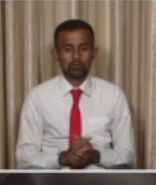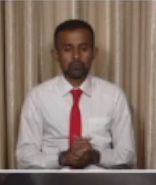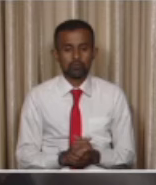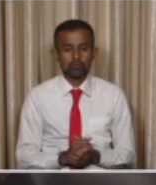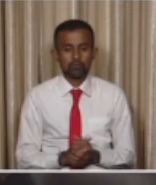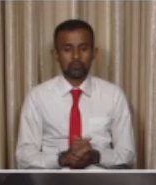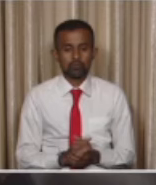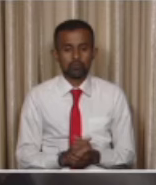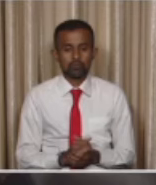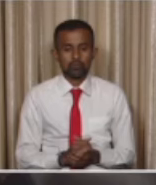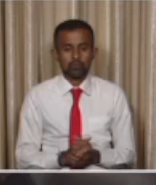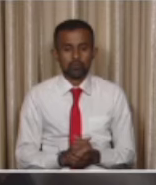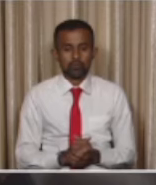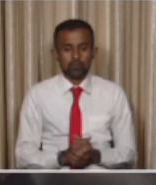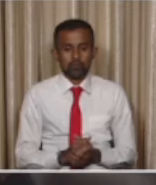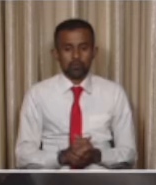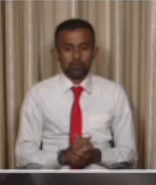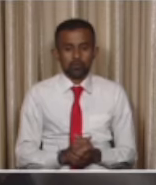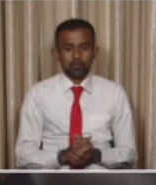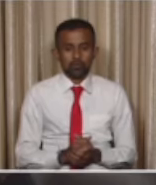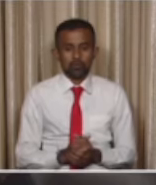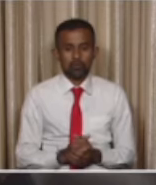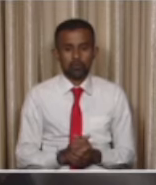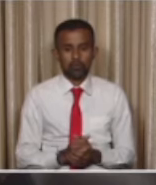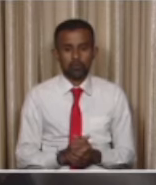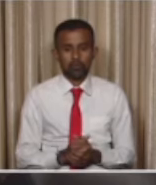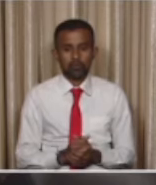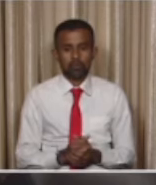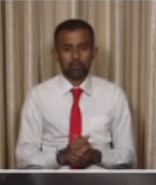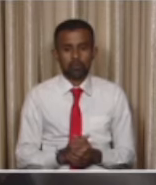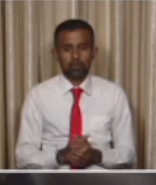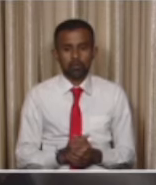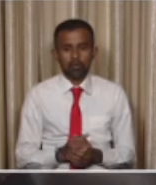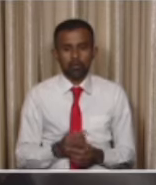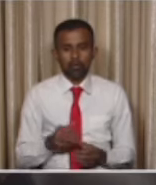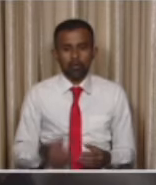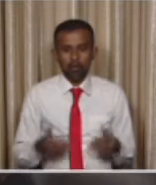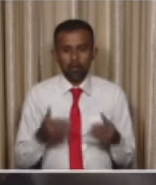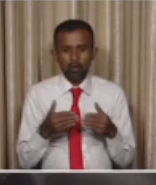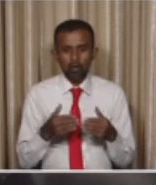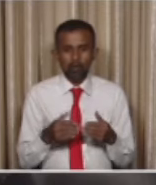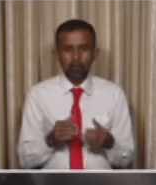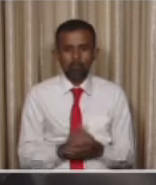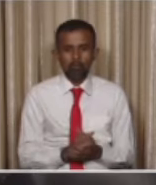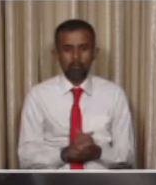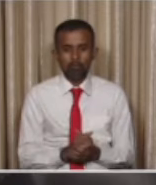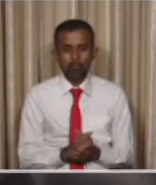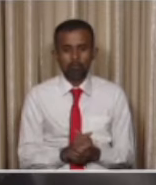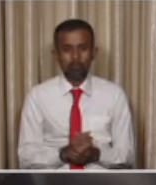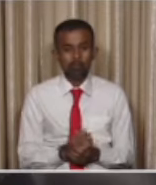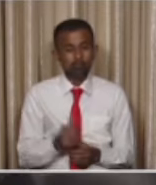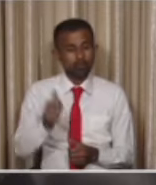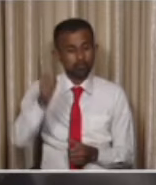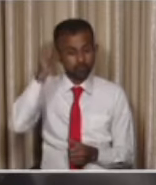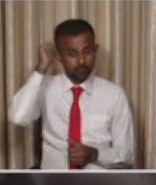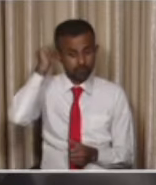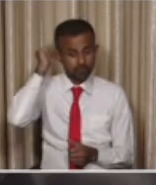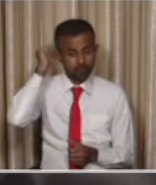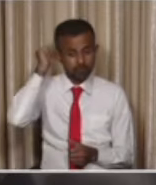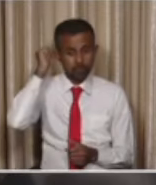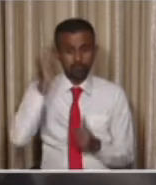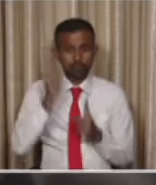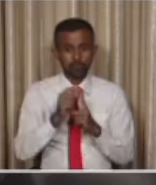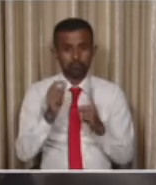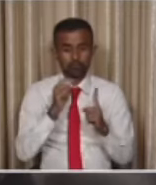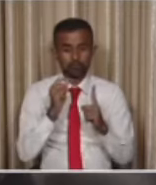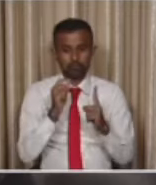much earlier, in fact in the last parliament itself, that is to clear the legal